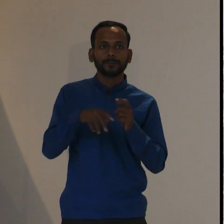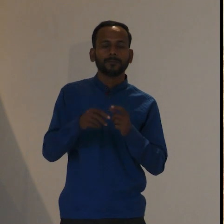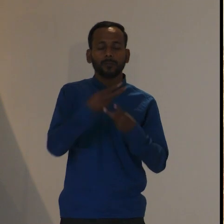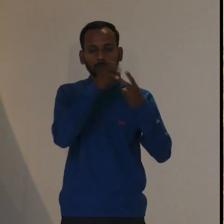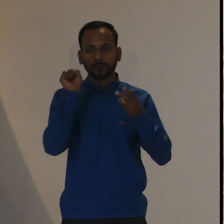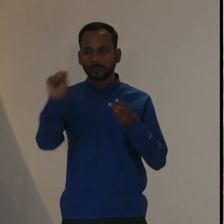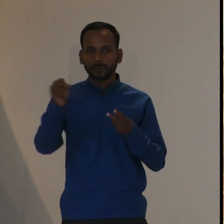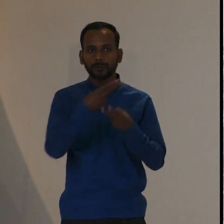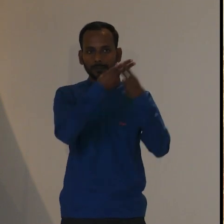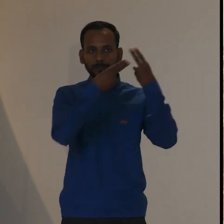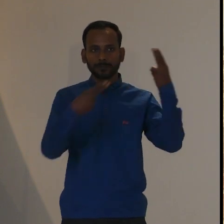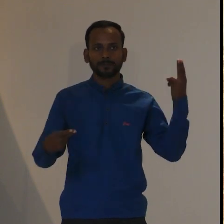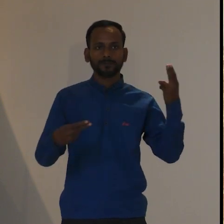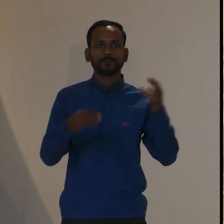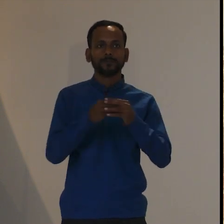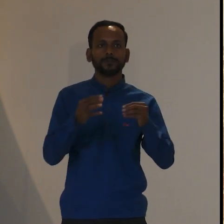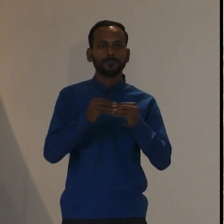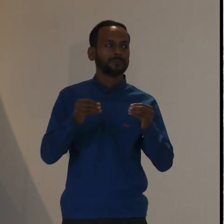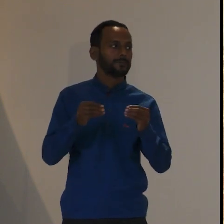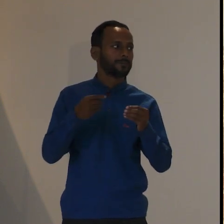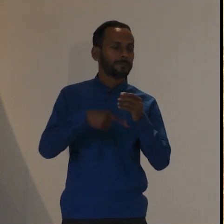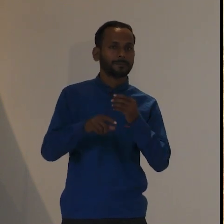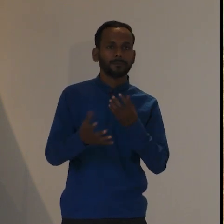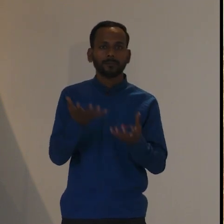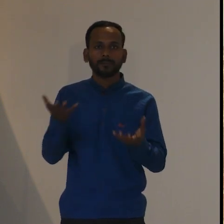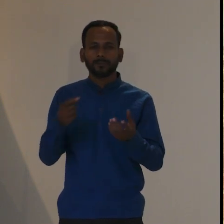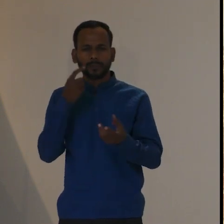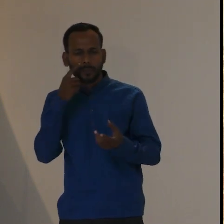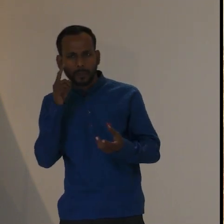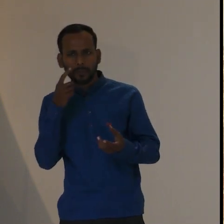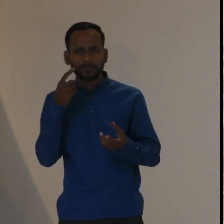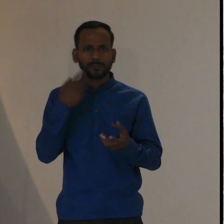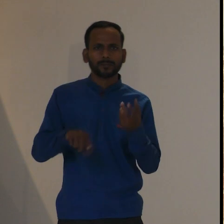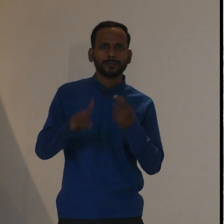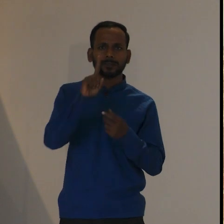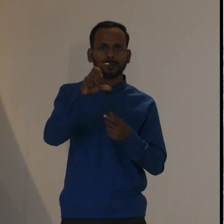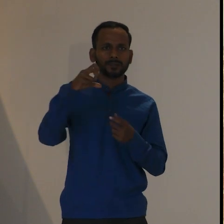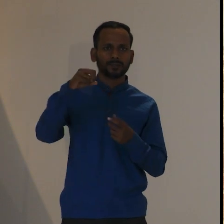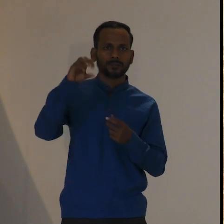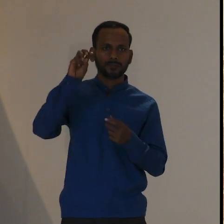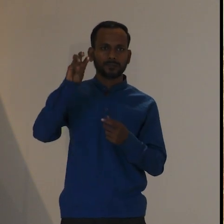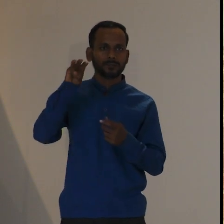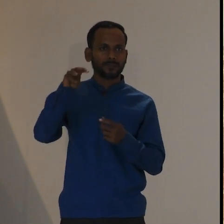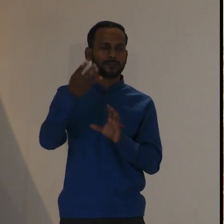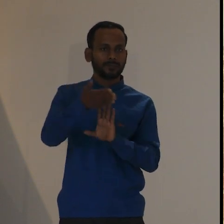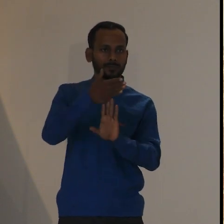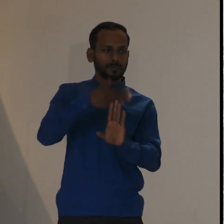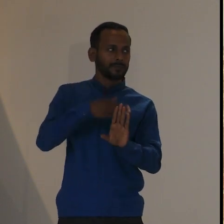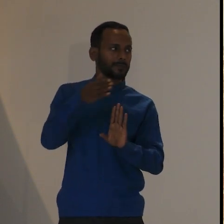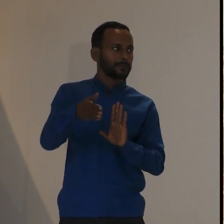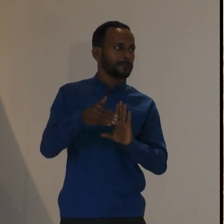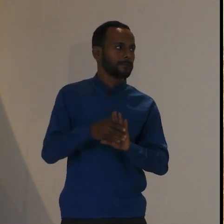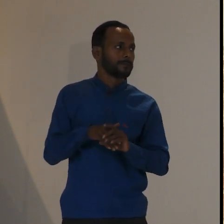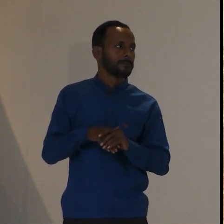story? And what did Bangalore maternity look like before the 1900s? So while